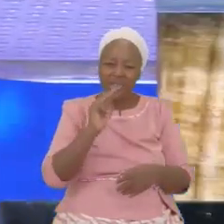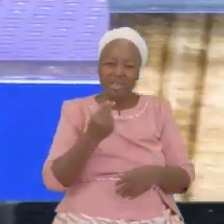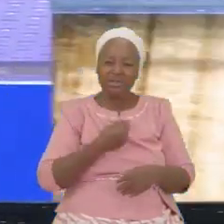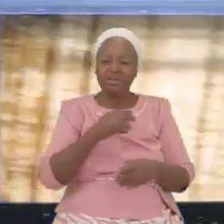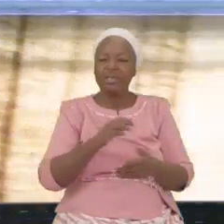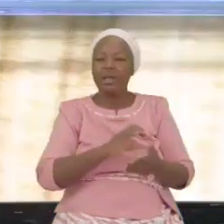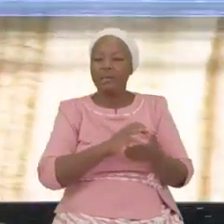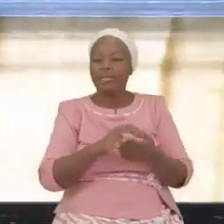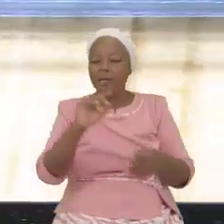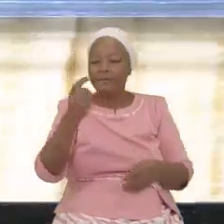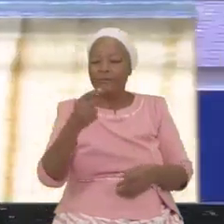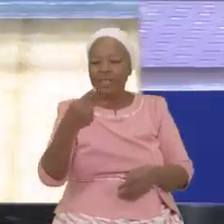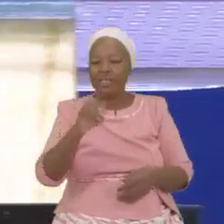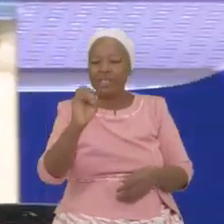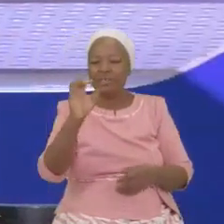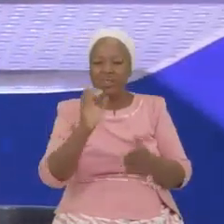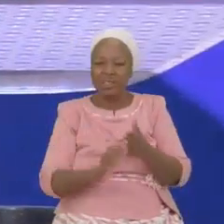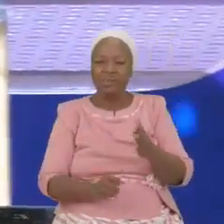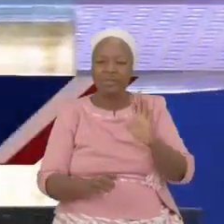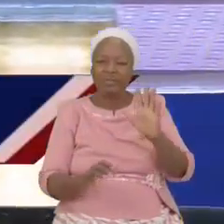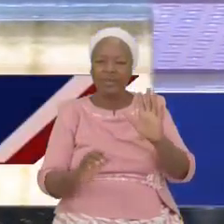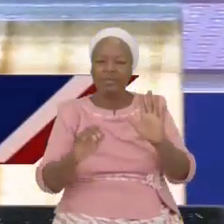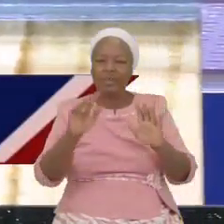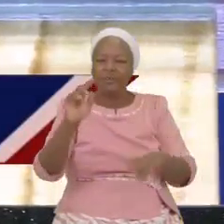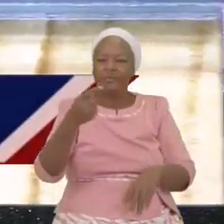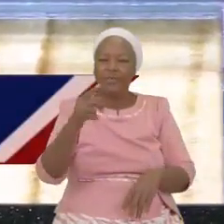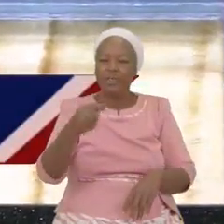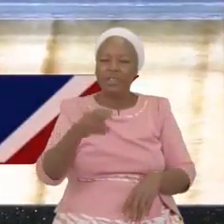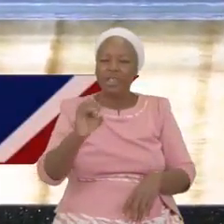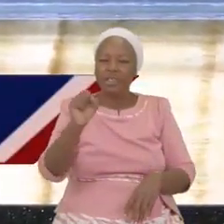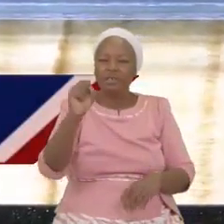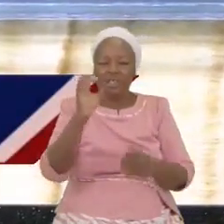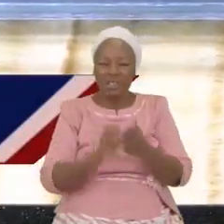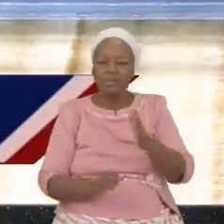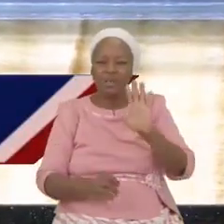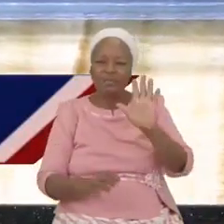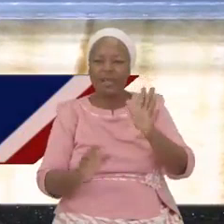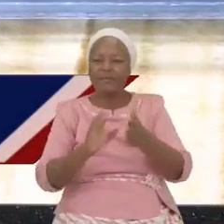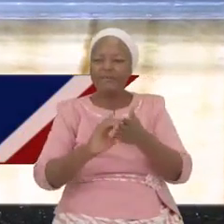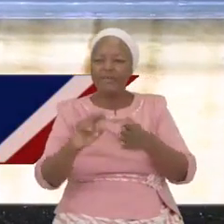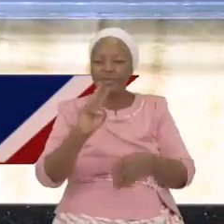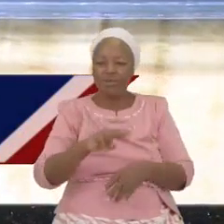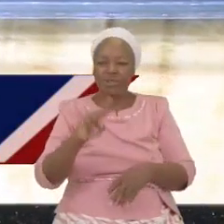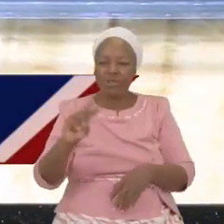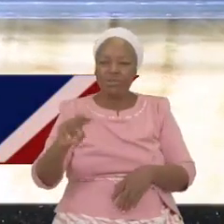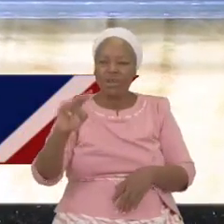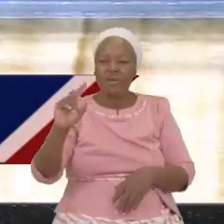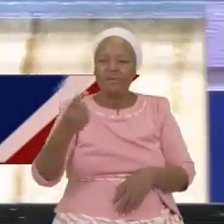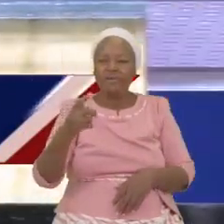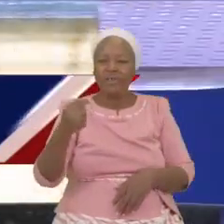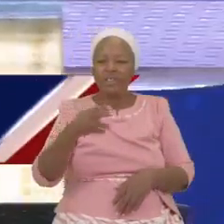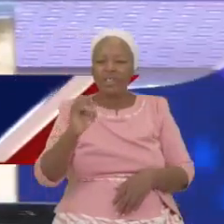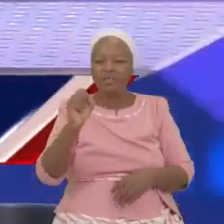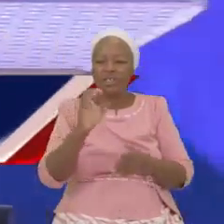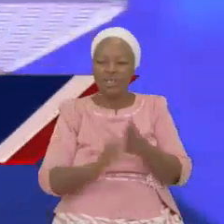1 Thessalonians chapter 5, and I'm reading from verse 22. 1 Thessalonians chapter